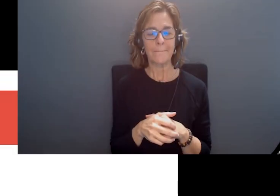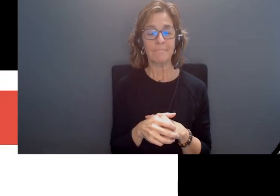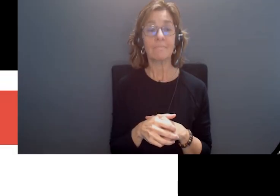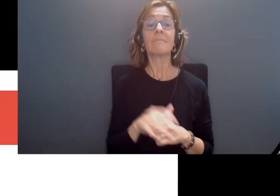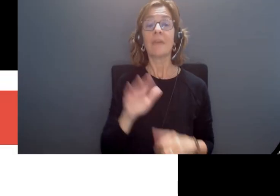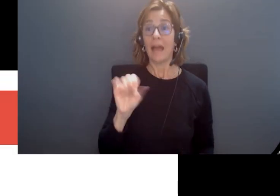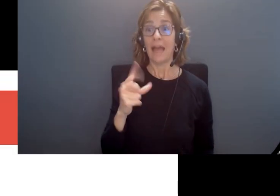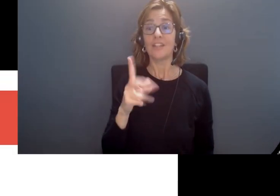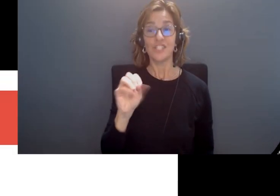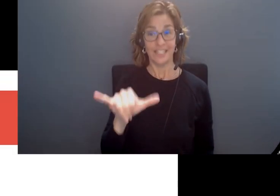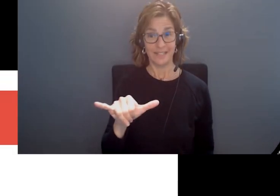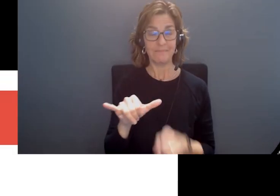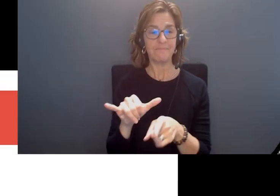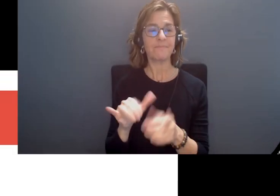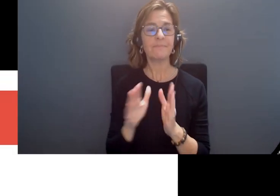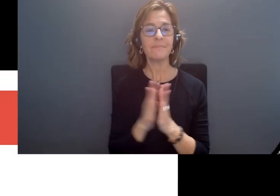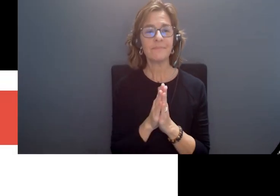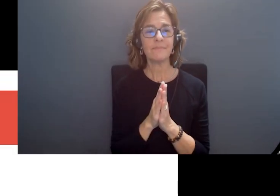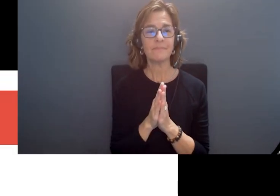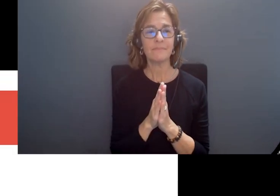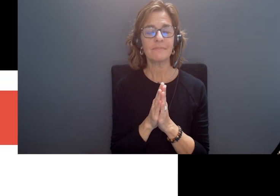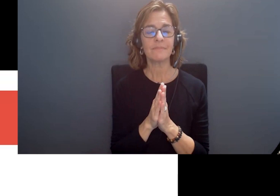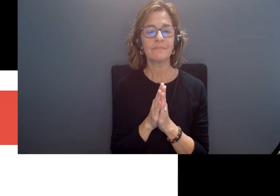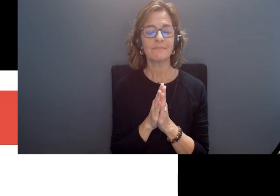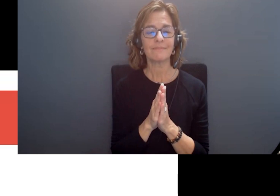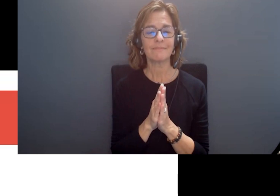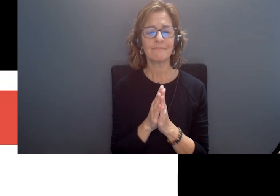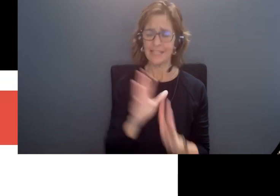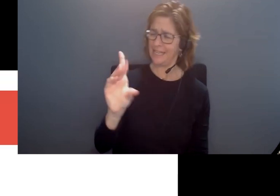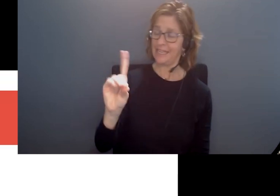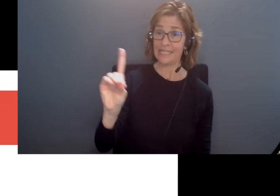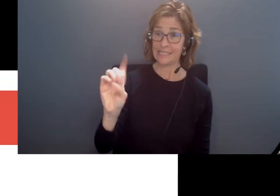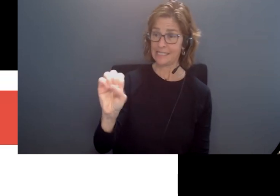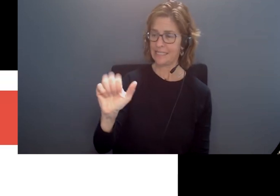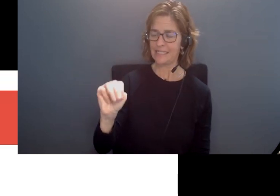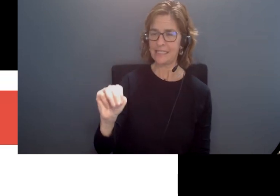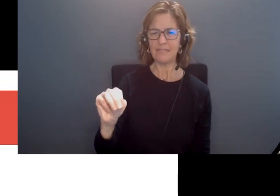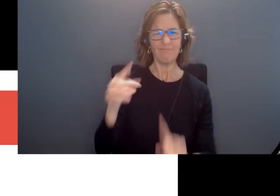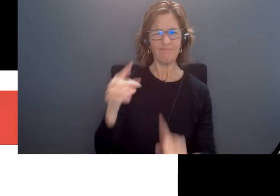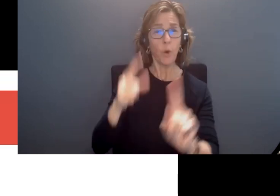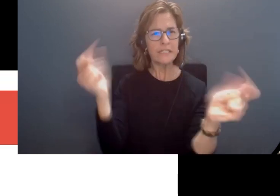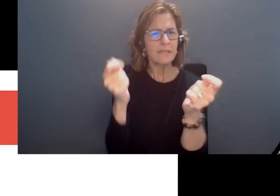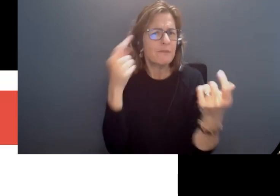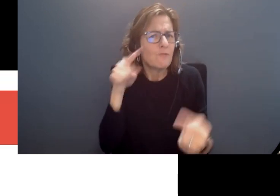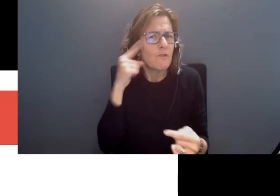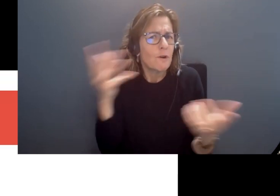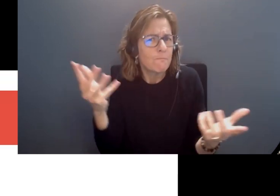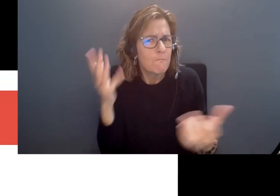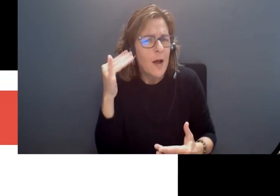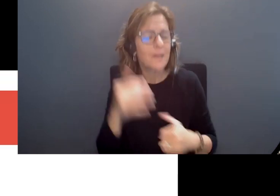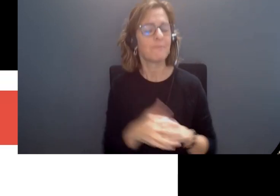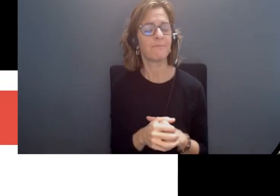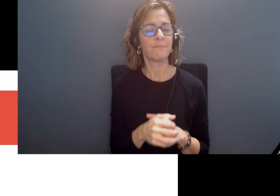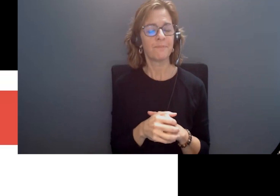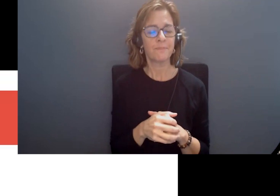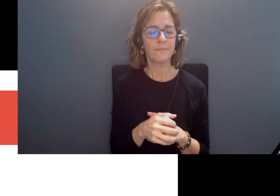First, I'd like to take a moment to discuss why we even celebrate DEAM in the first place. Well, of course, we celebrate DEAM